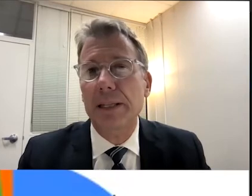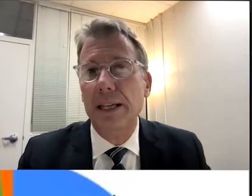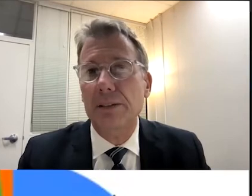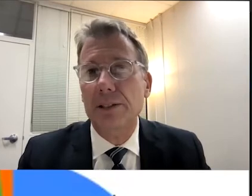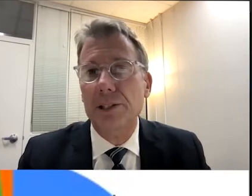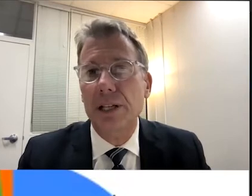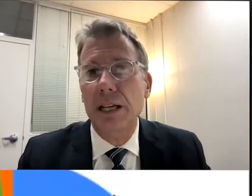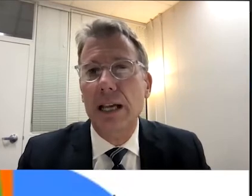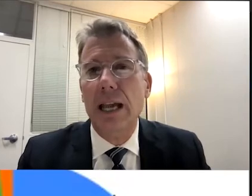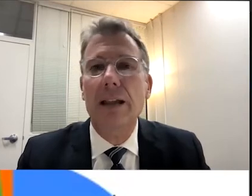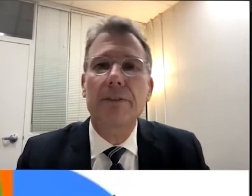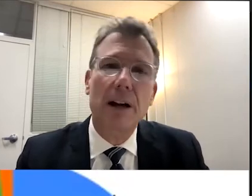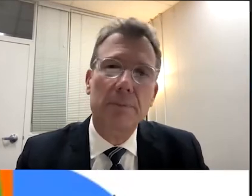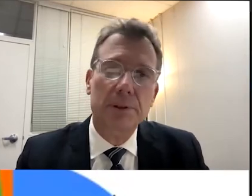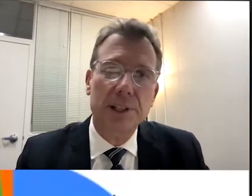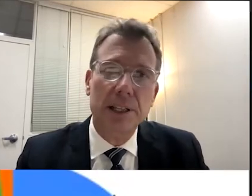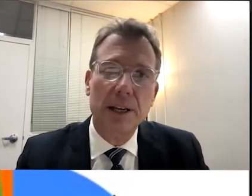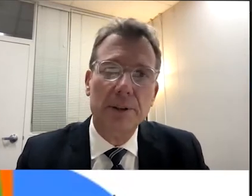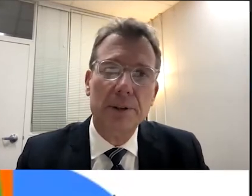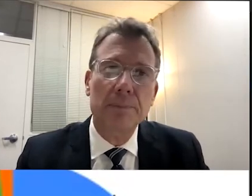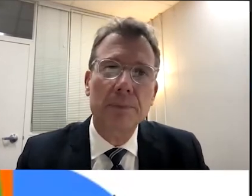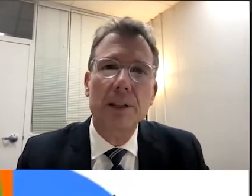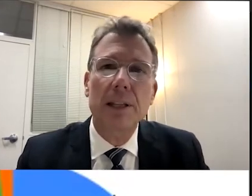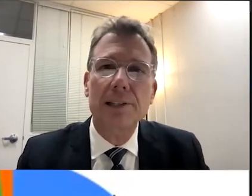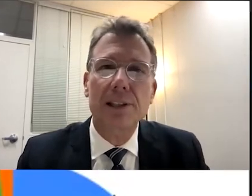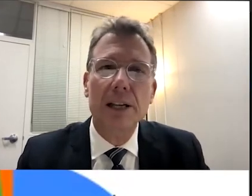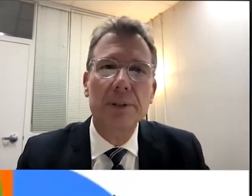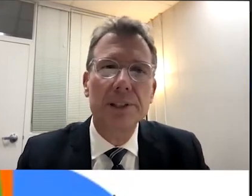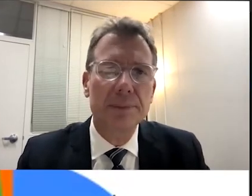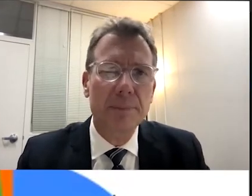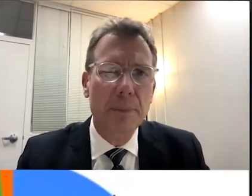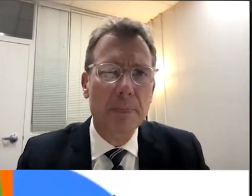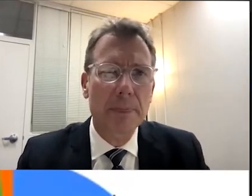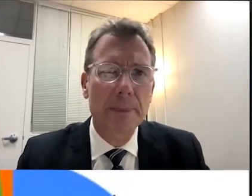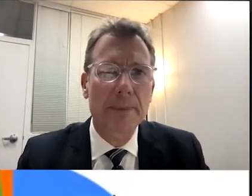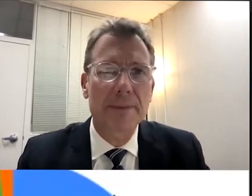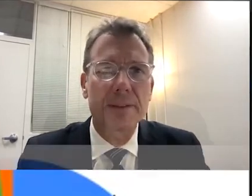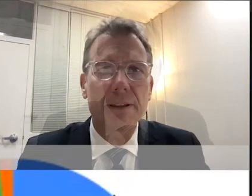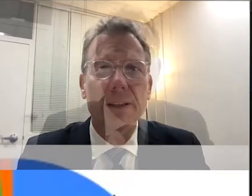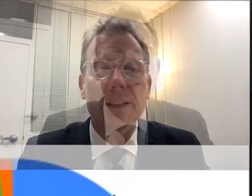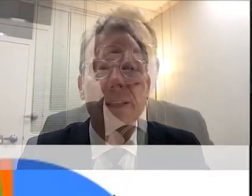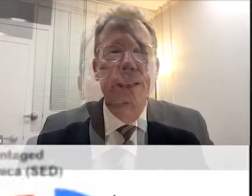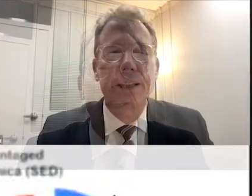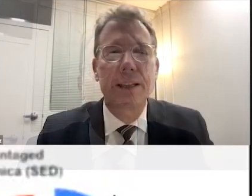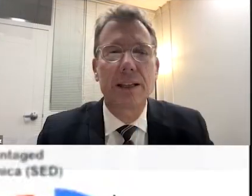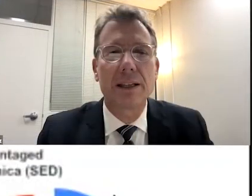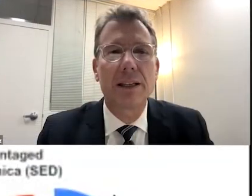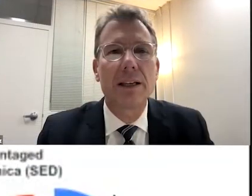46.5% speak English, and 5% other. Next slide, please.